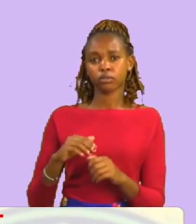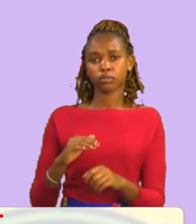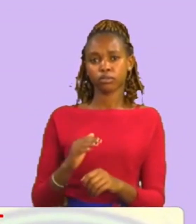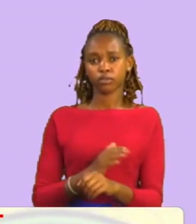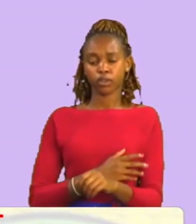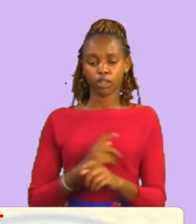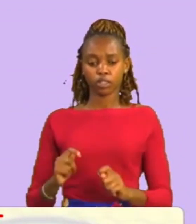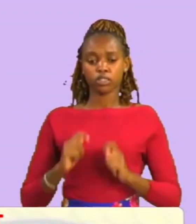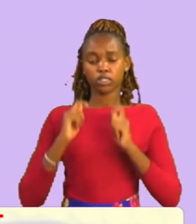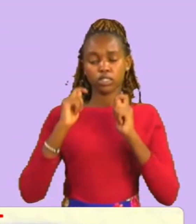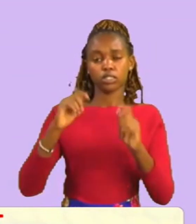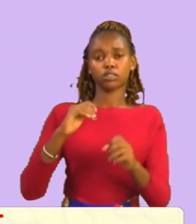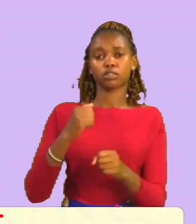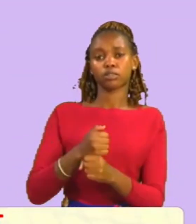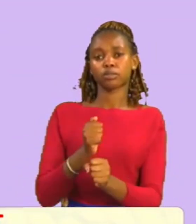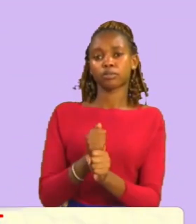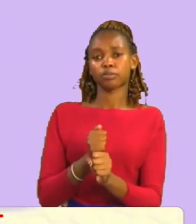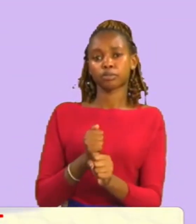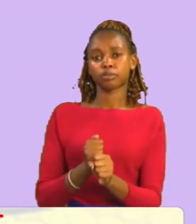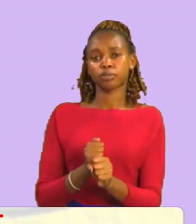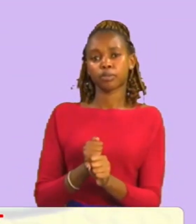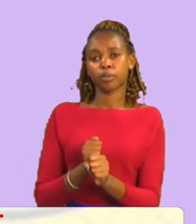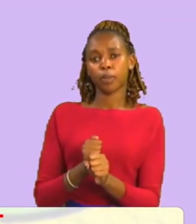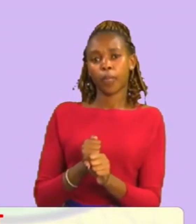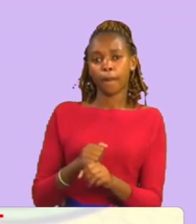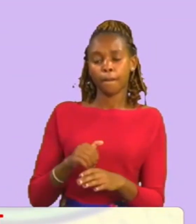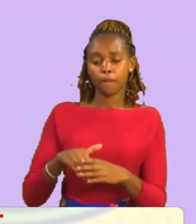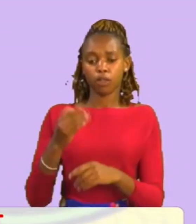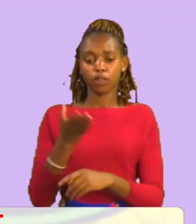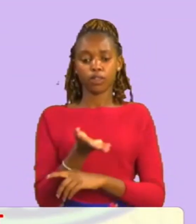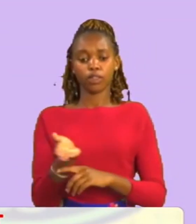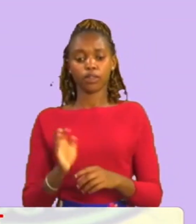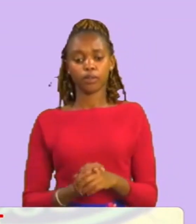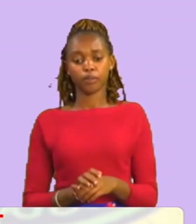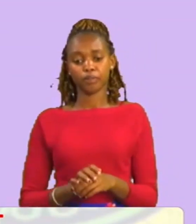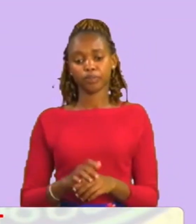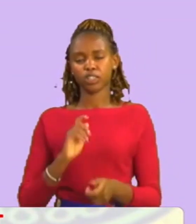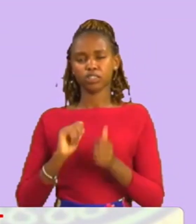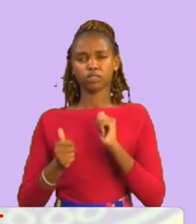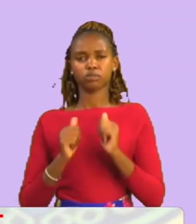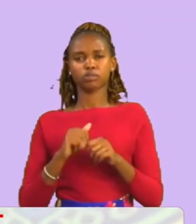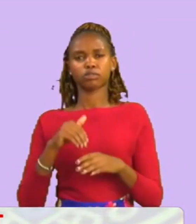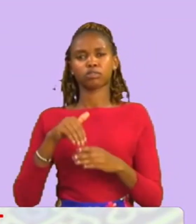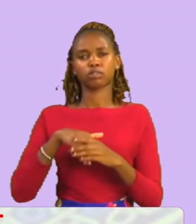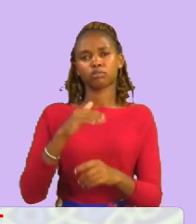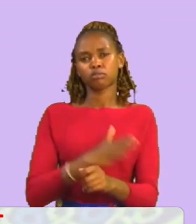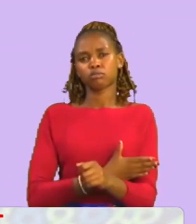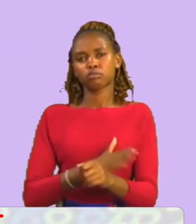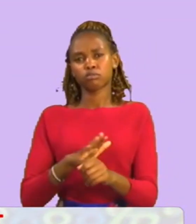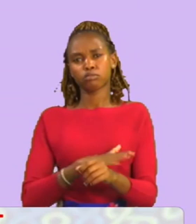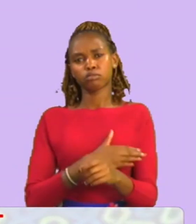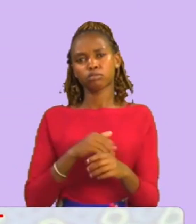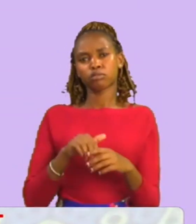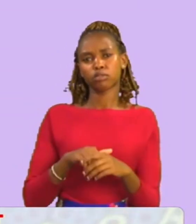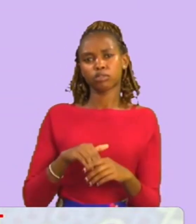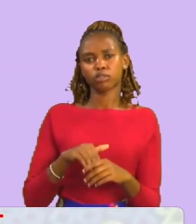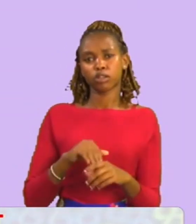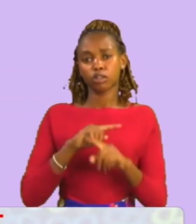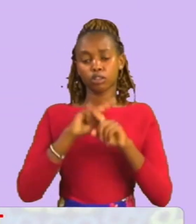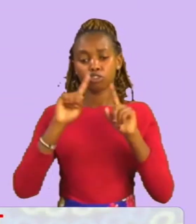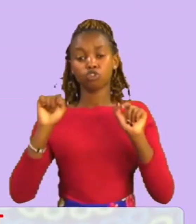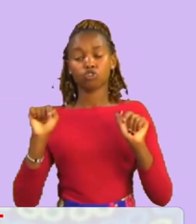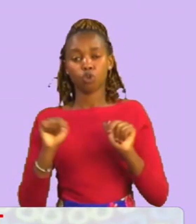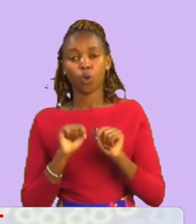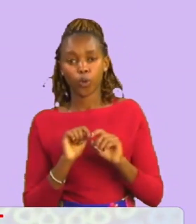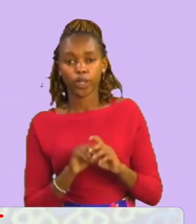and talents and skills can really pave way for people out there, be it in sports, be it in music, be it in art and craft. Wewe ni mchoraji,